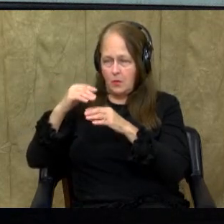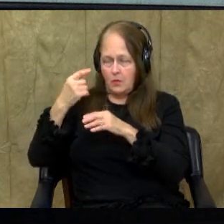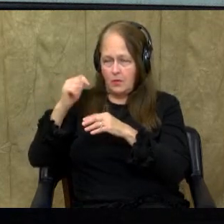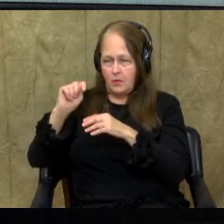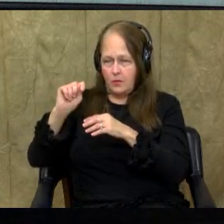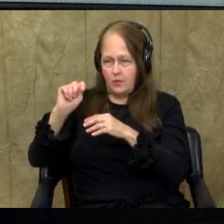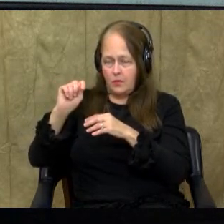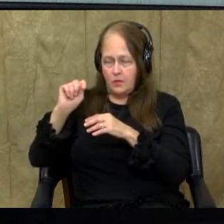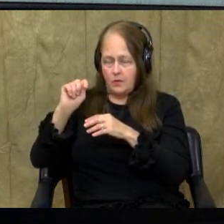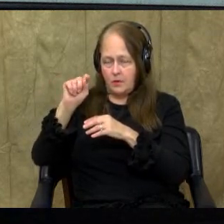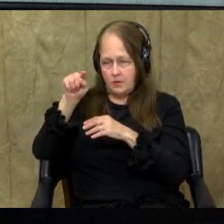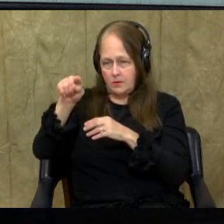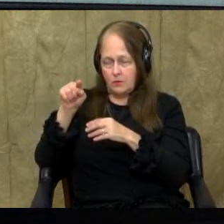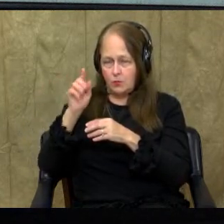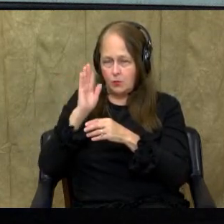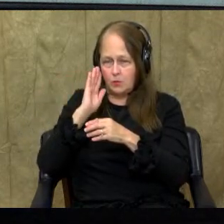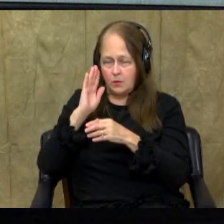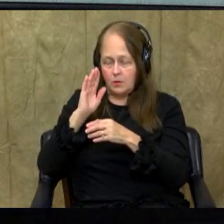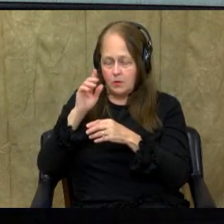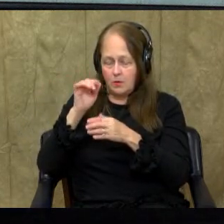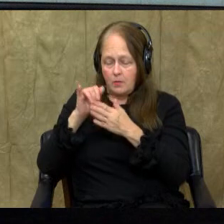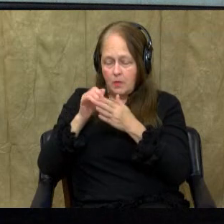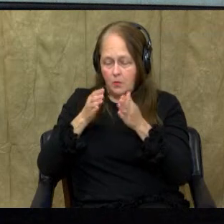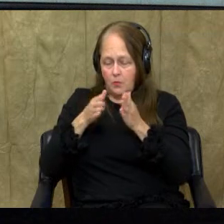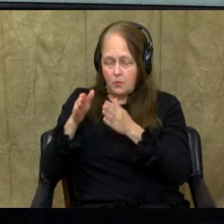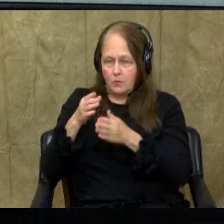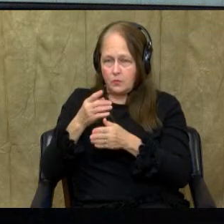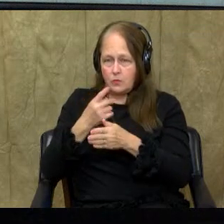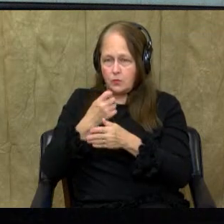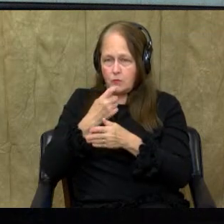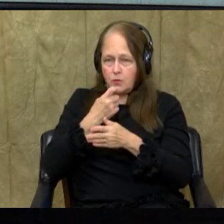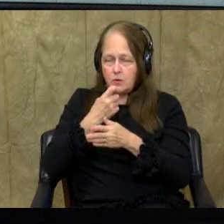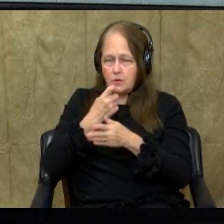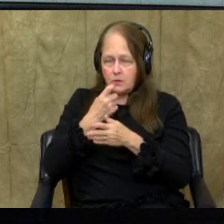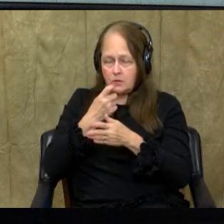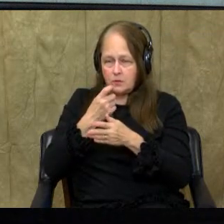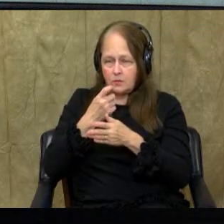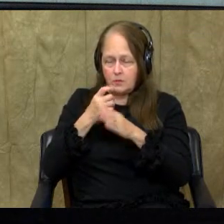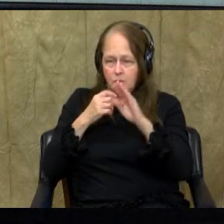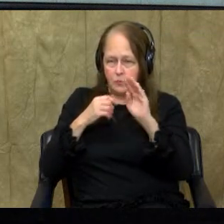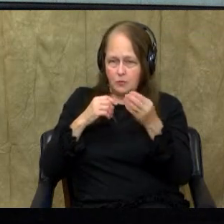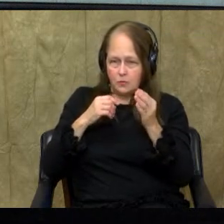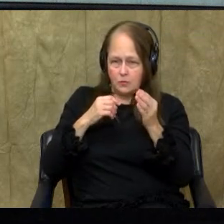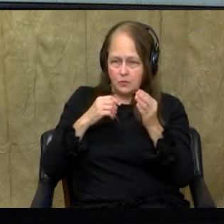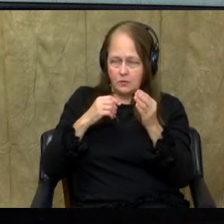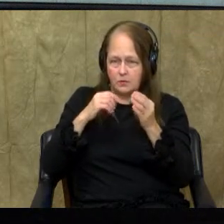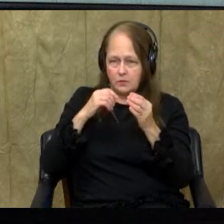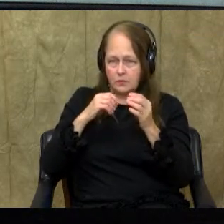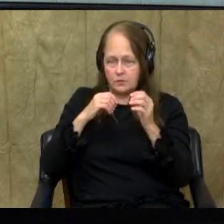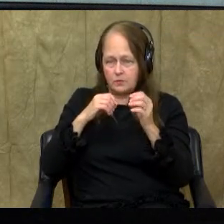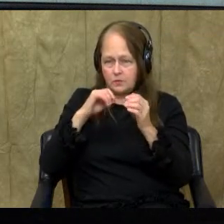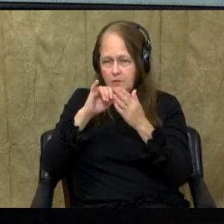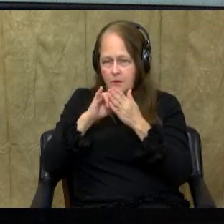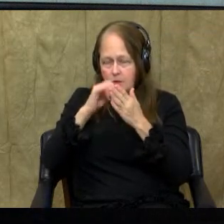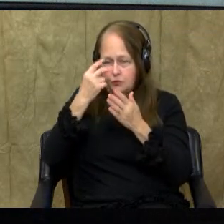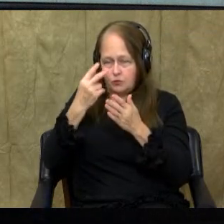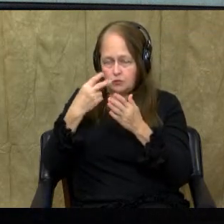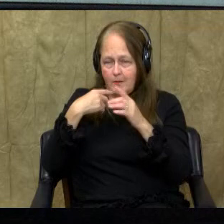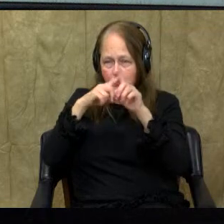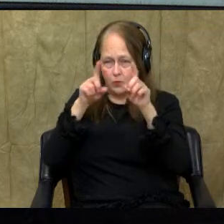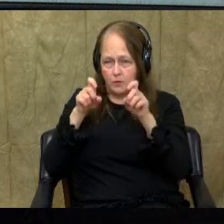he was sickly as a child, and he had suffered with back issues for a good part of his life. So those are a couple of FYIs about this